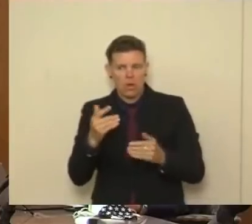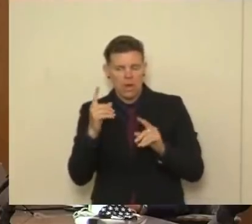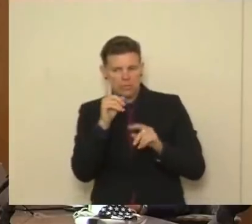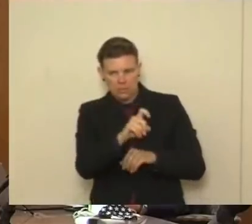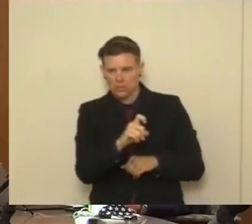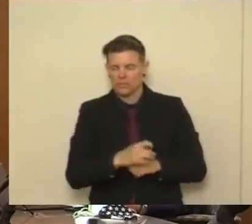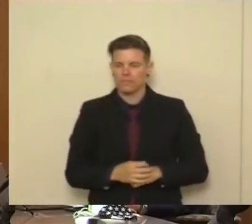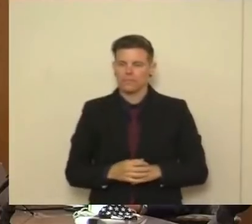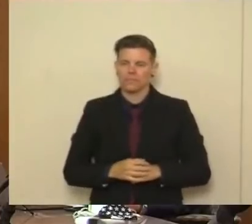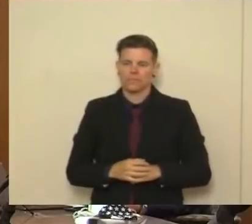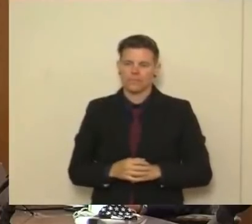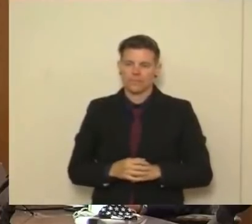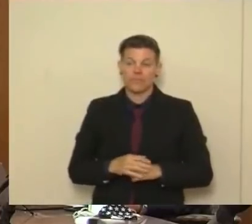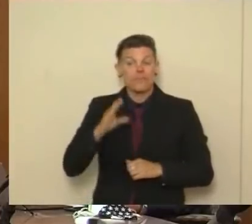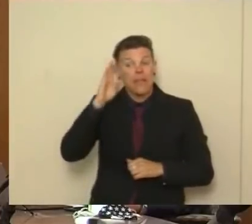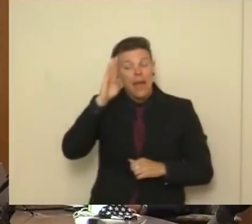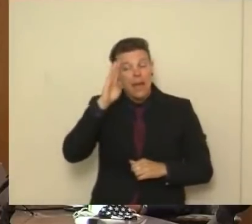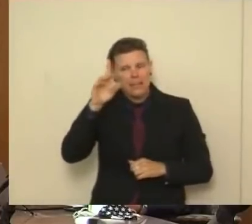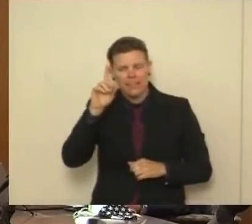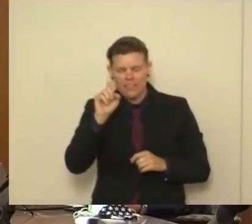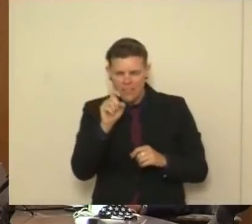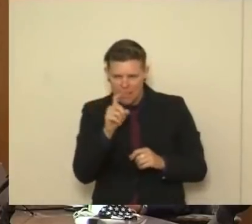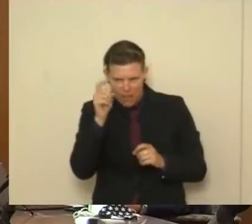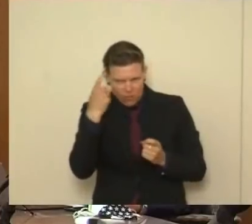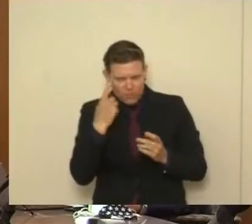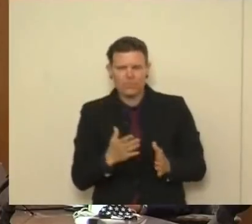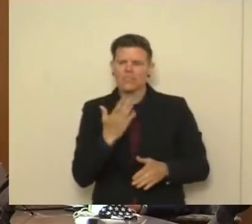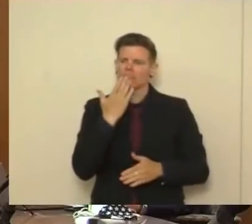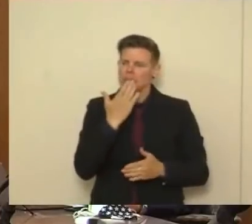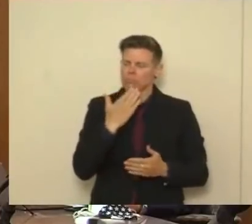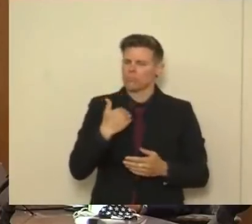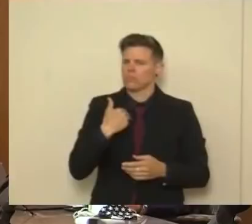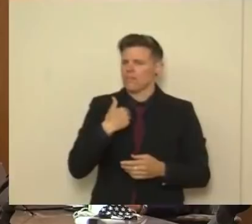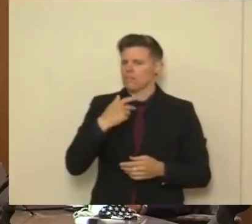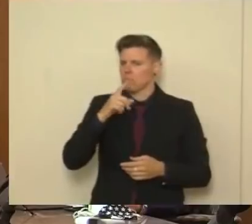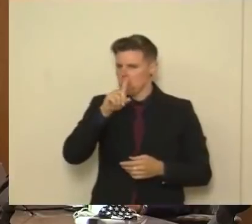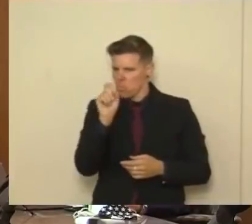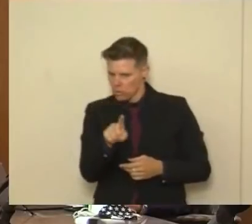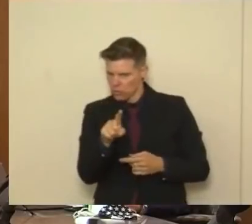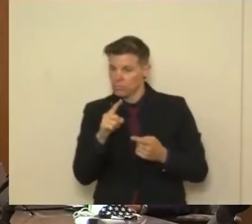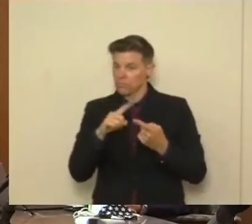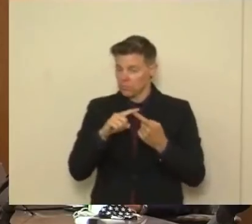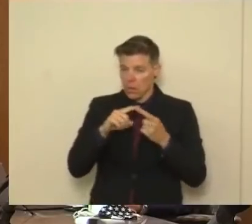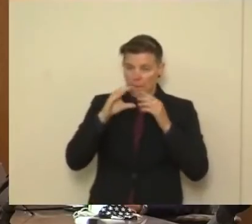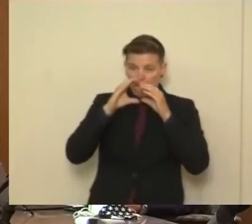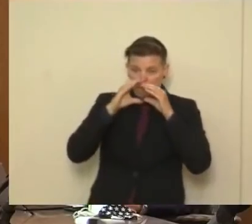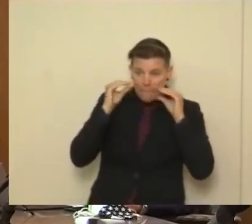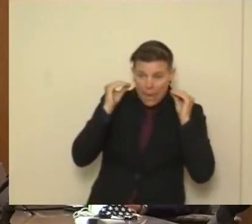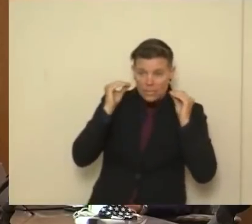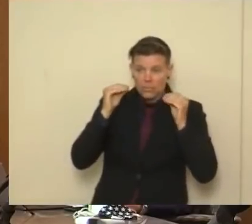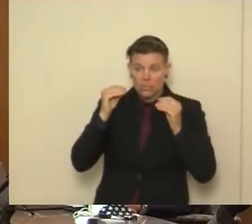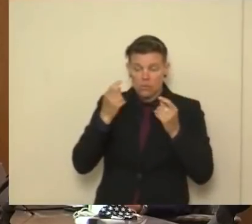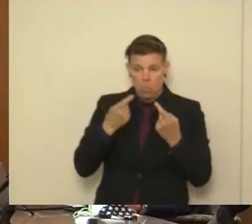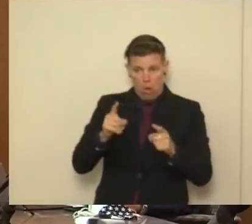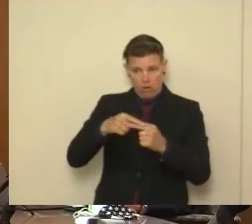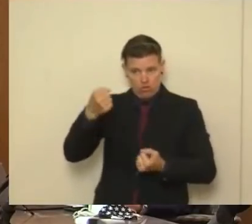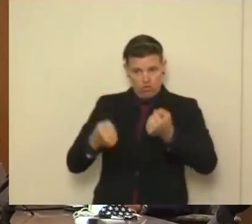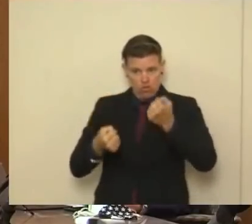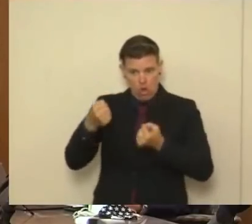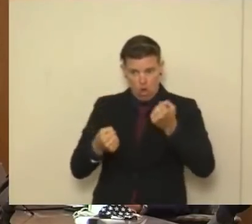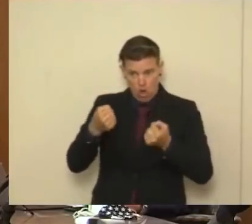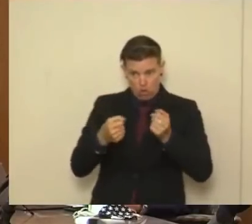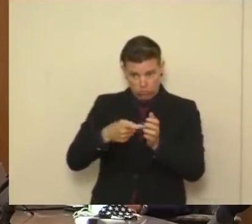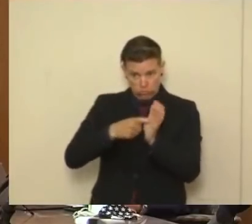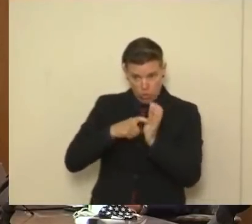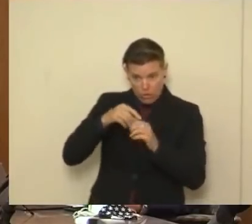and Secretaries. Thanks for this. I just had a couple of questions. One, are masks required while you're in your car? As you mentioned in your earlier